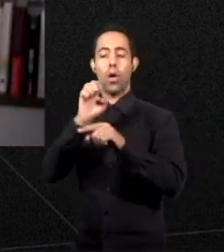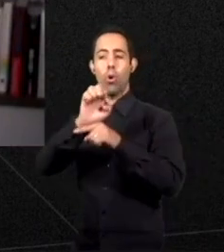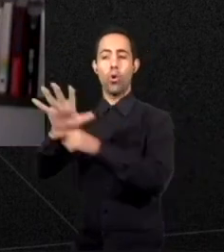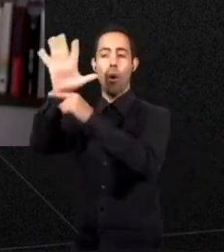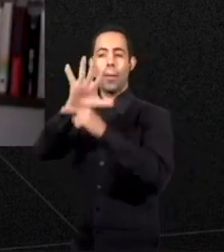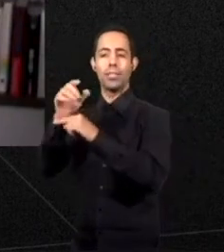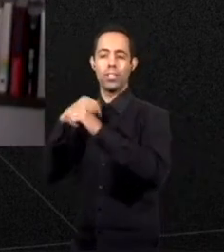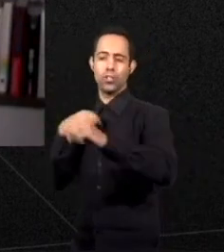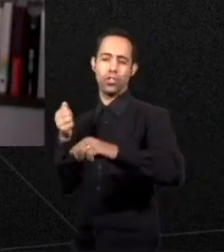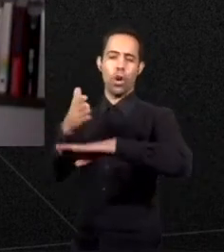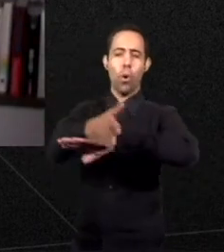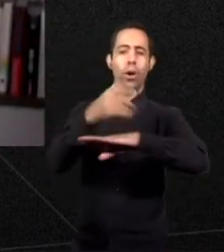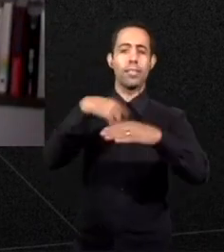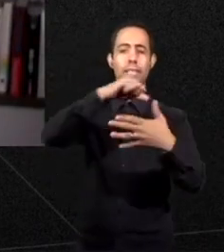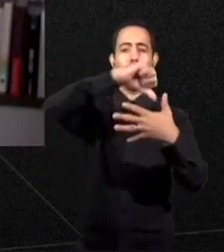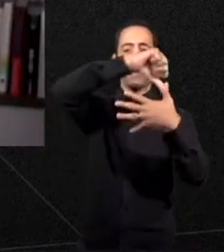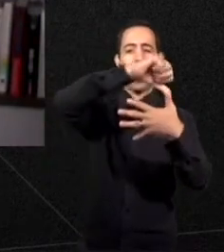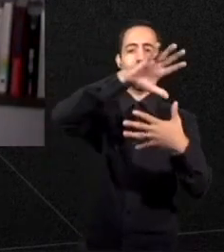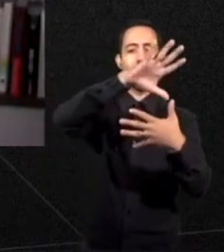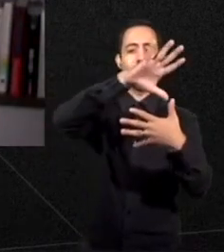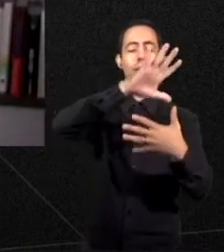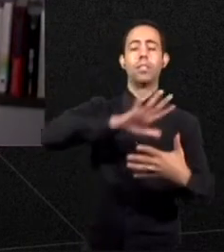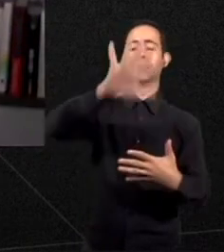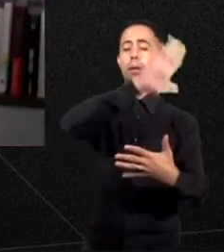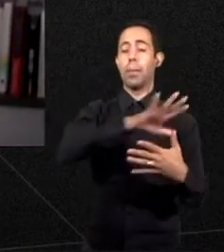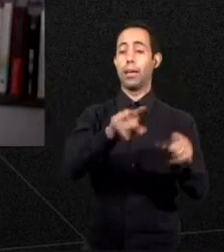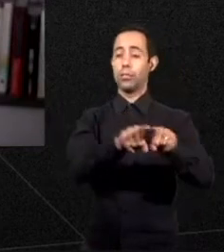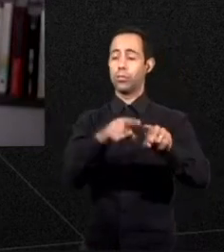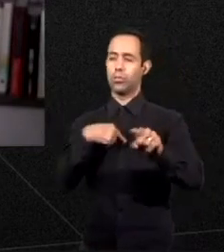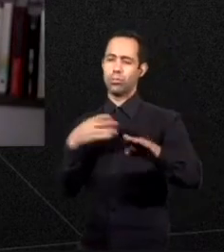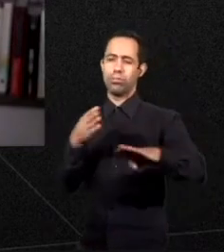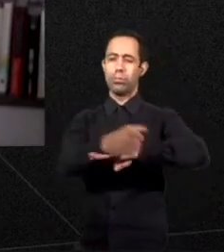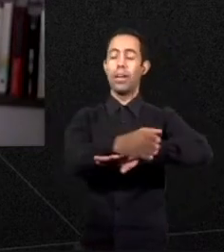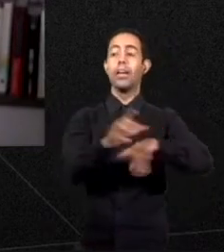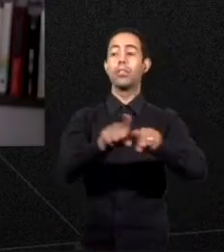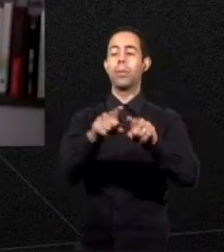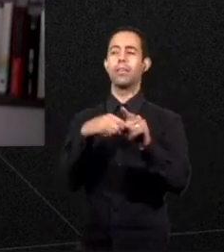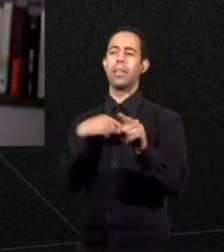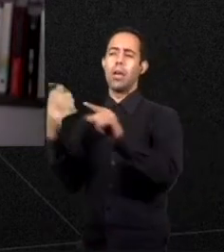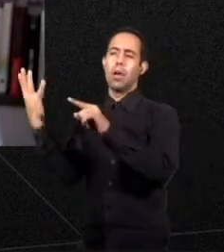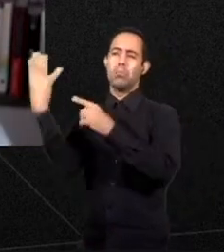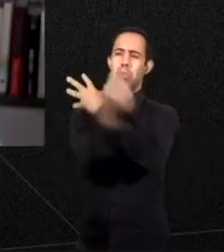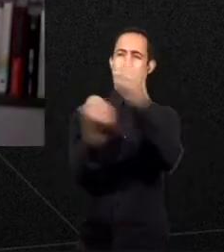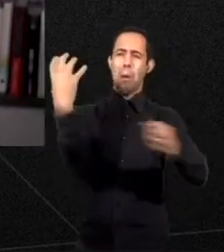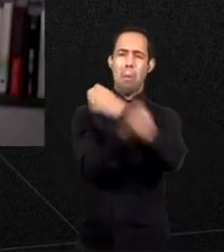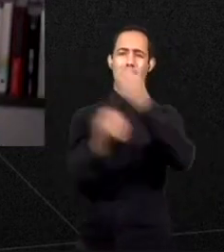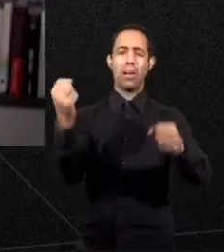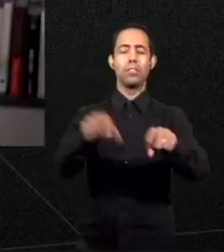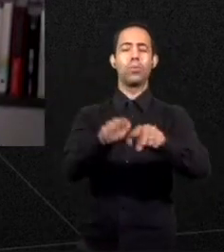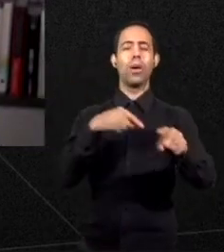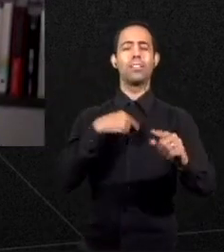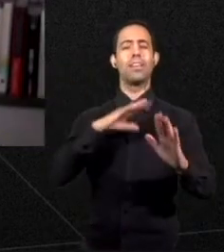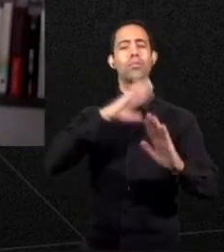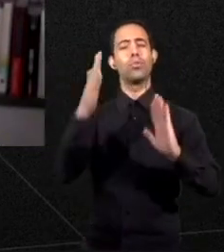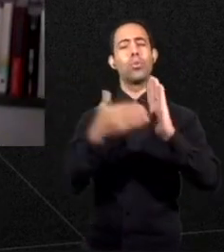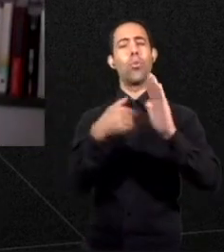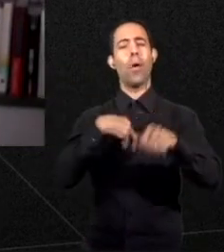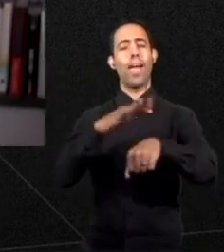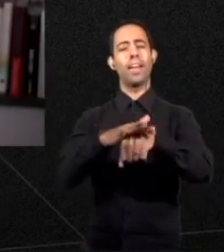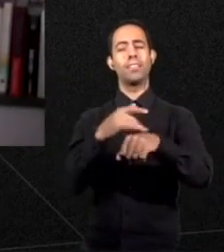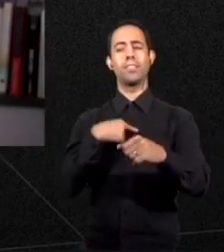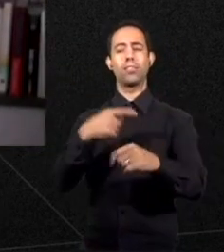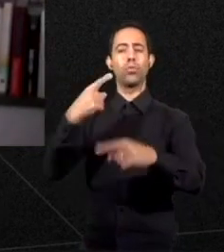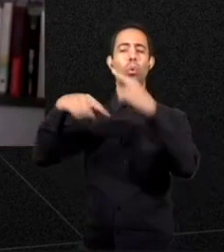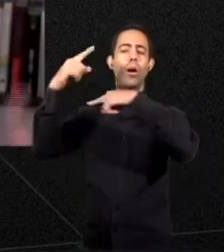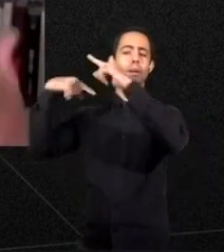century, they brought with them diseases from the old world, like smallpox, that spread throughout America and